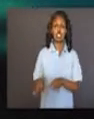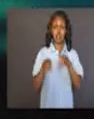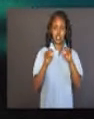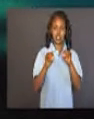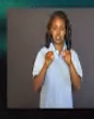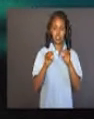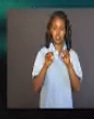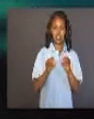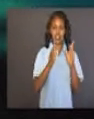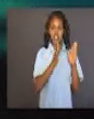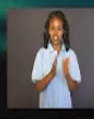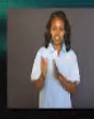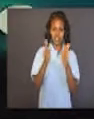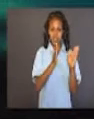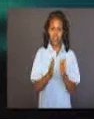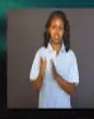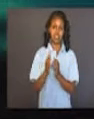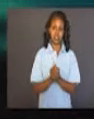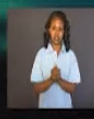Students, let's get ready.